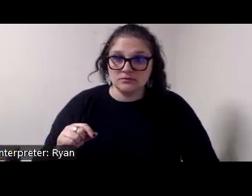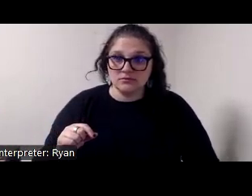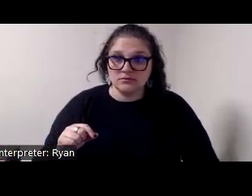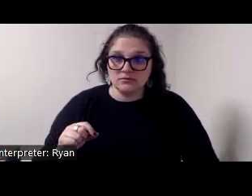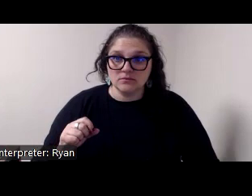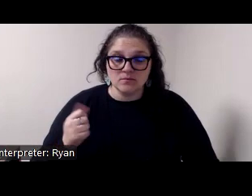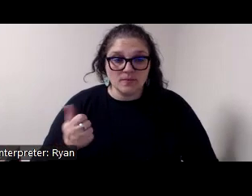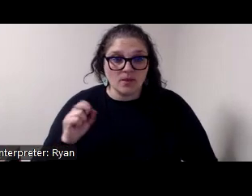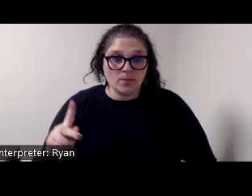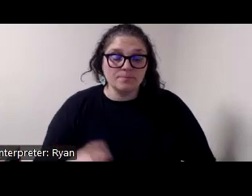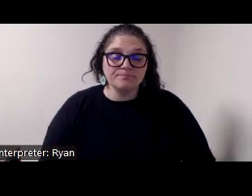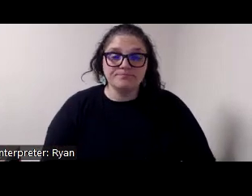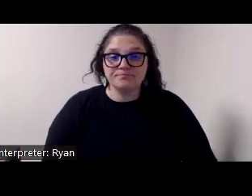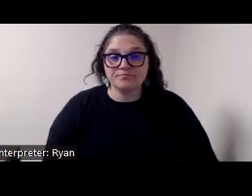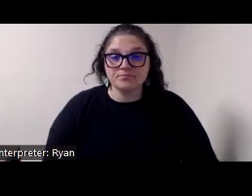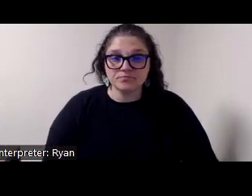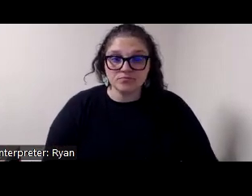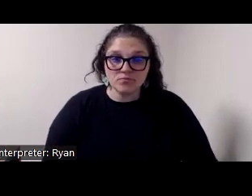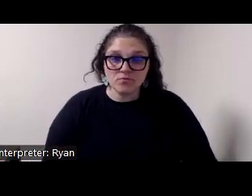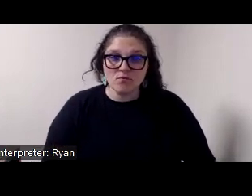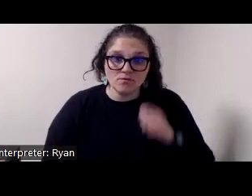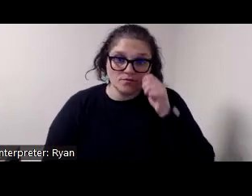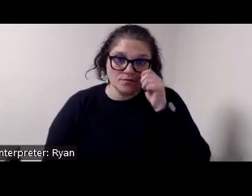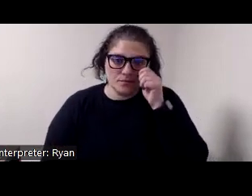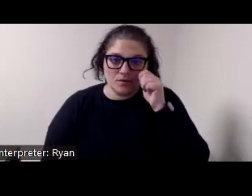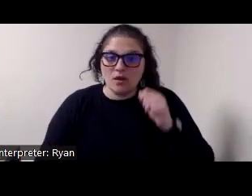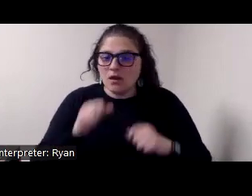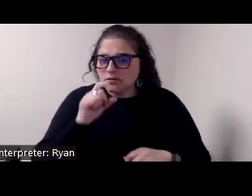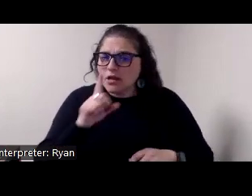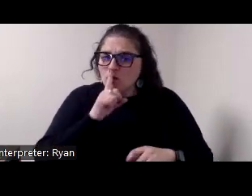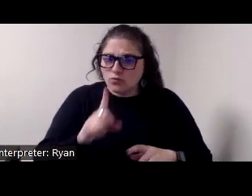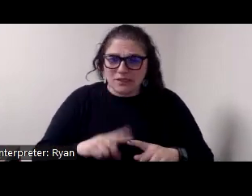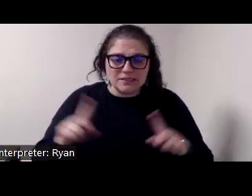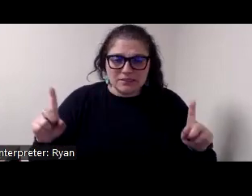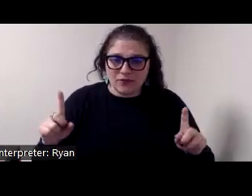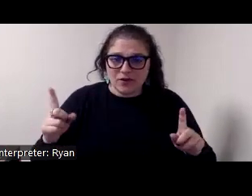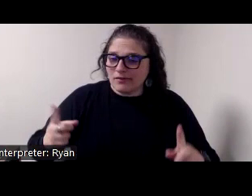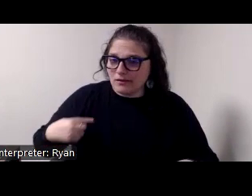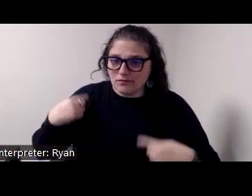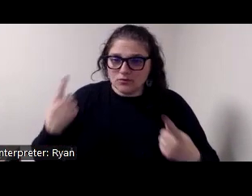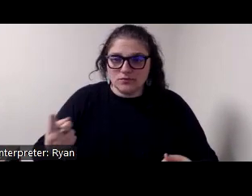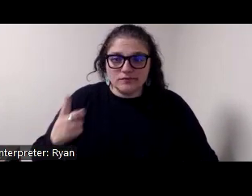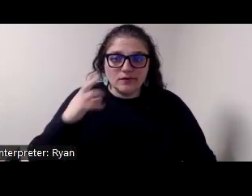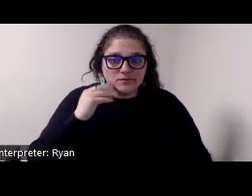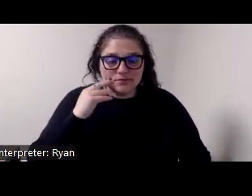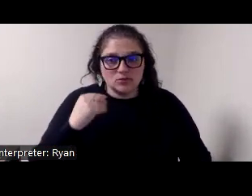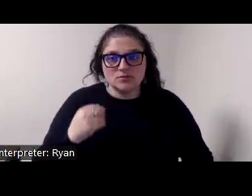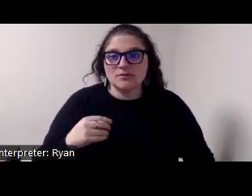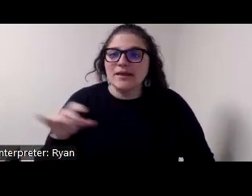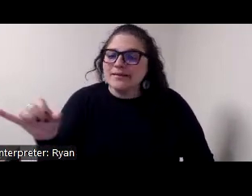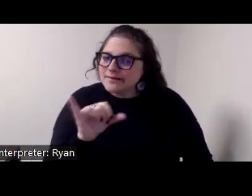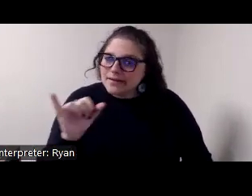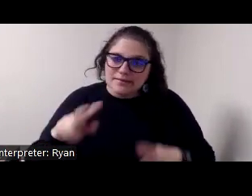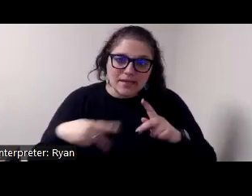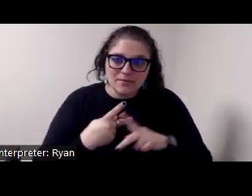Cool. So it's not too different than what we have been doing with physical timesheets. It's the same kind